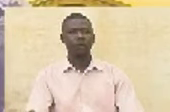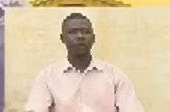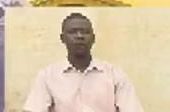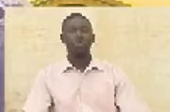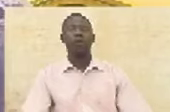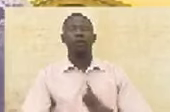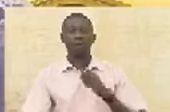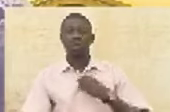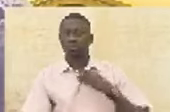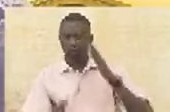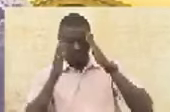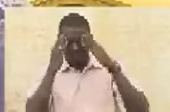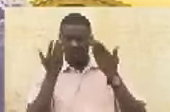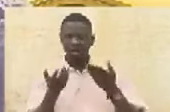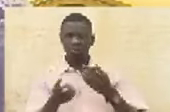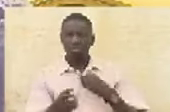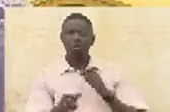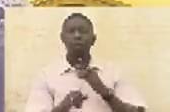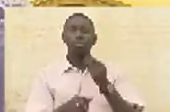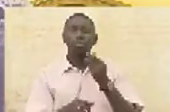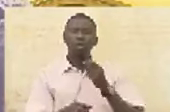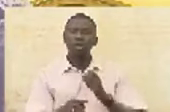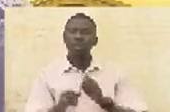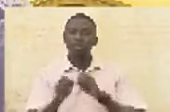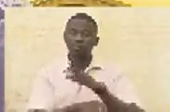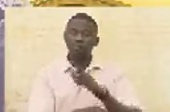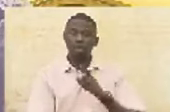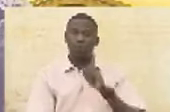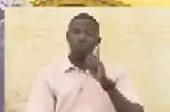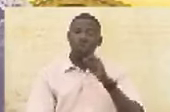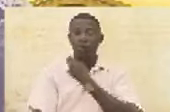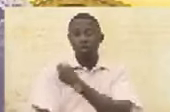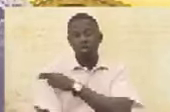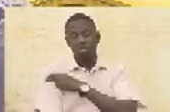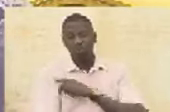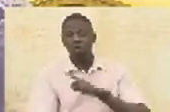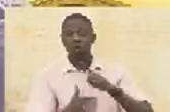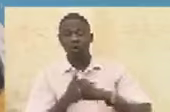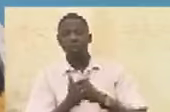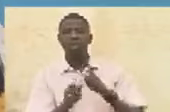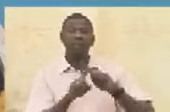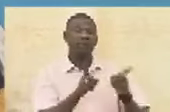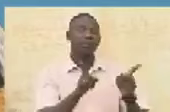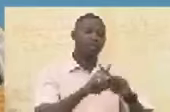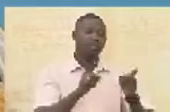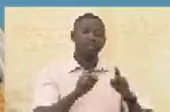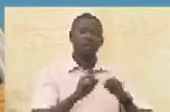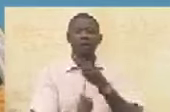That's what I don't understand. Was that money spent in one hospital or at different hospitals?